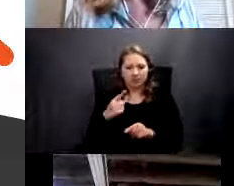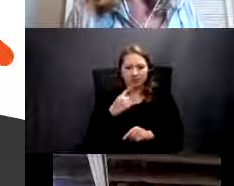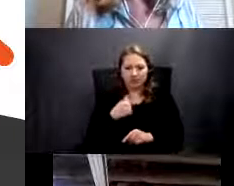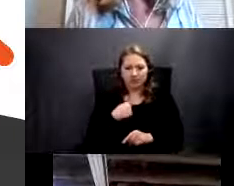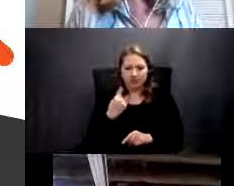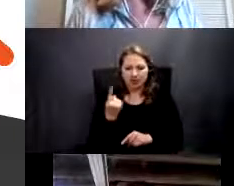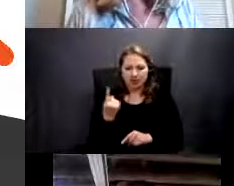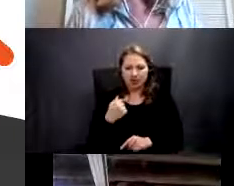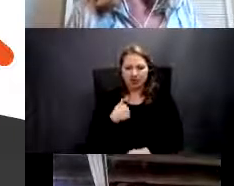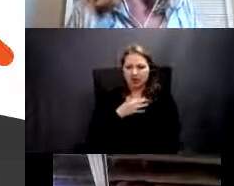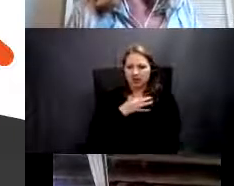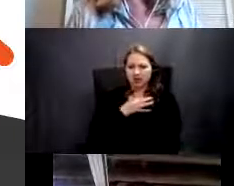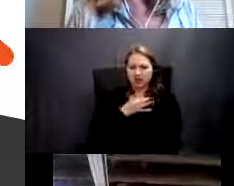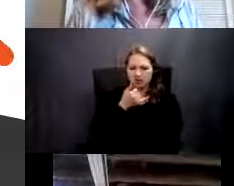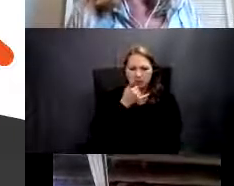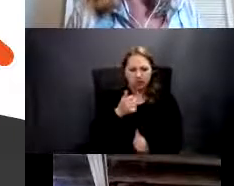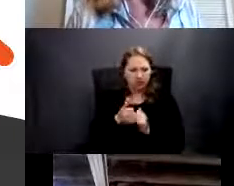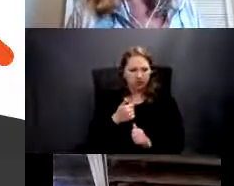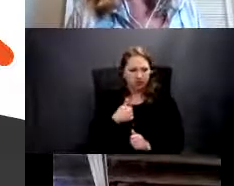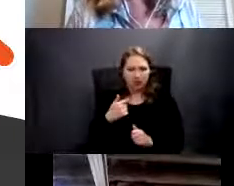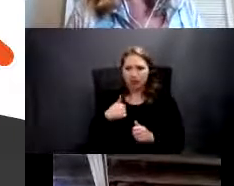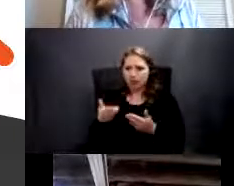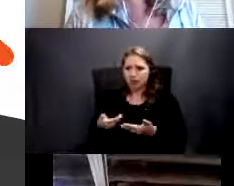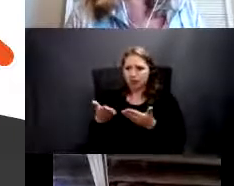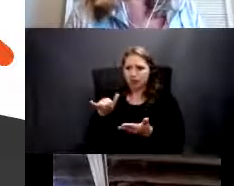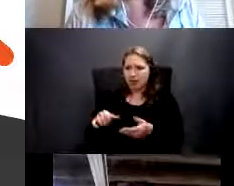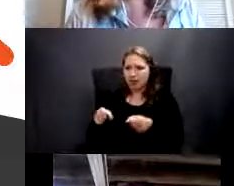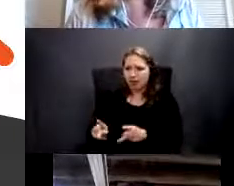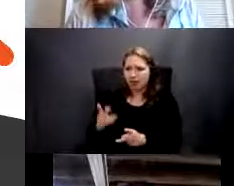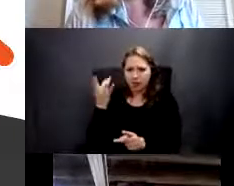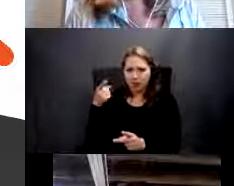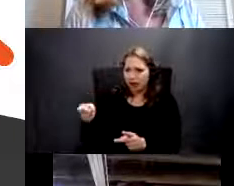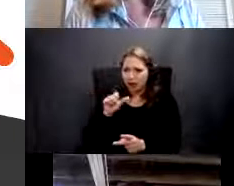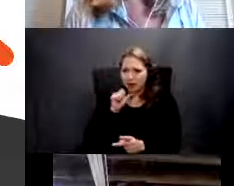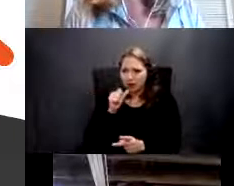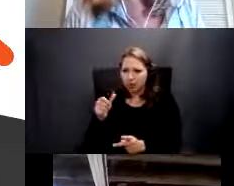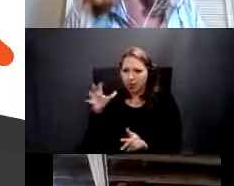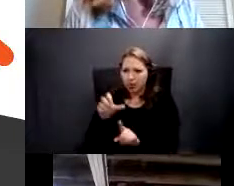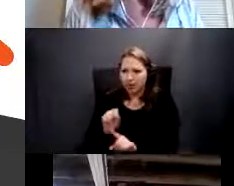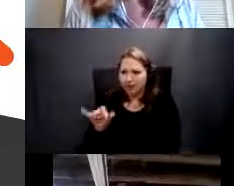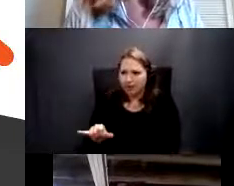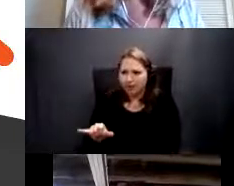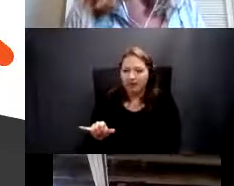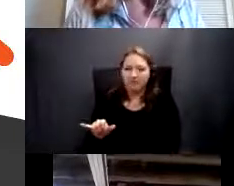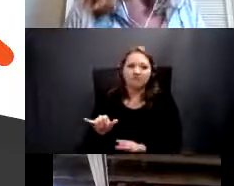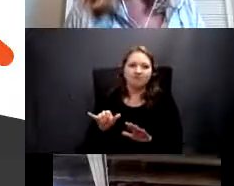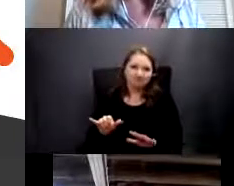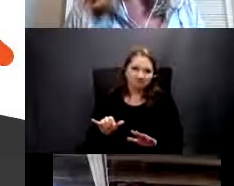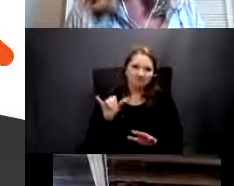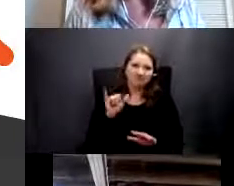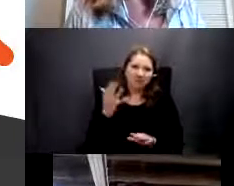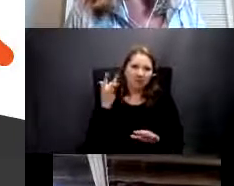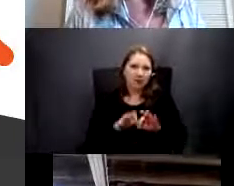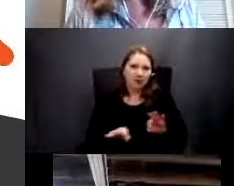they jumping at this opportunity that I'm presenting to them? And that's where it's also really important